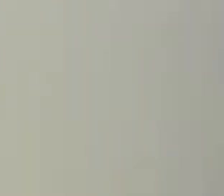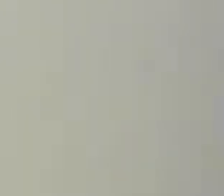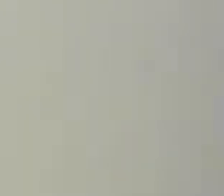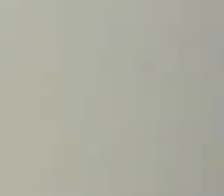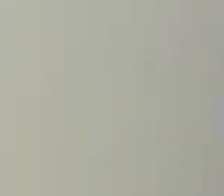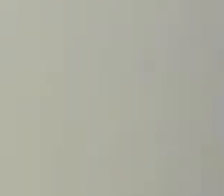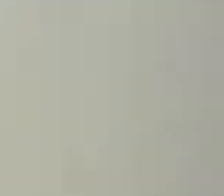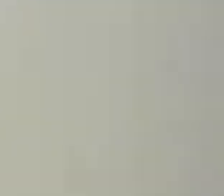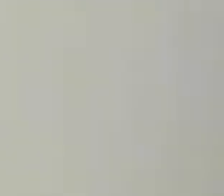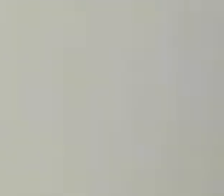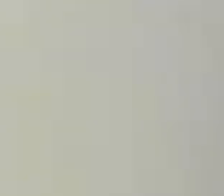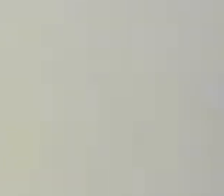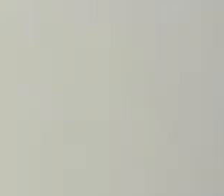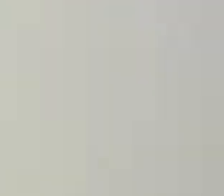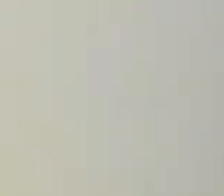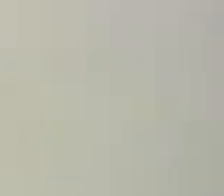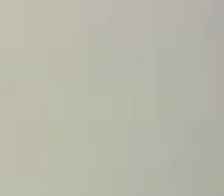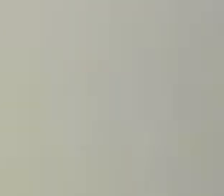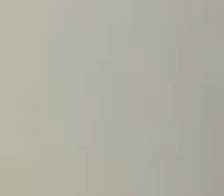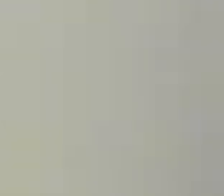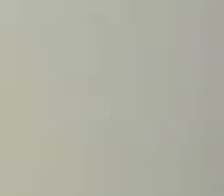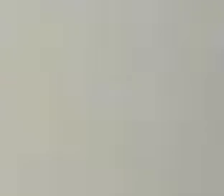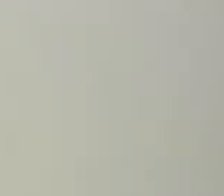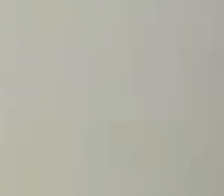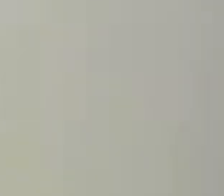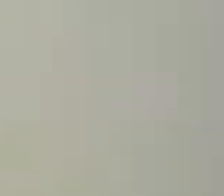Perfect. Perfect. See you all in 10 minutes.